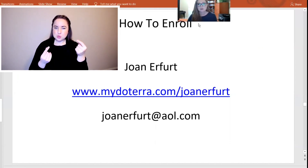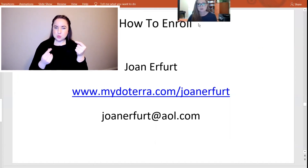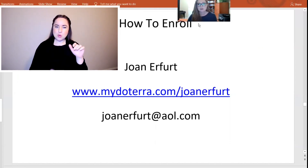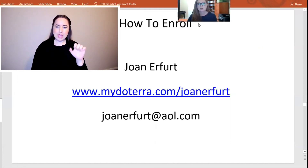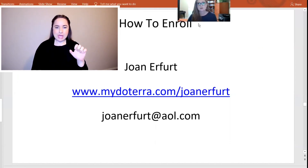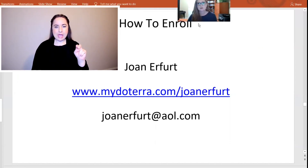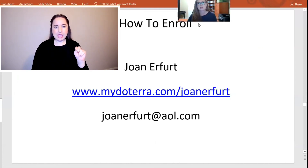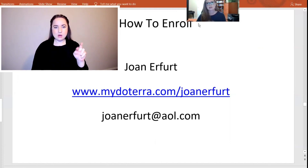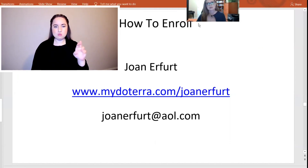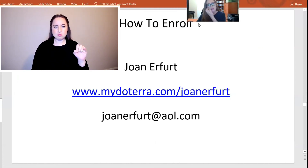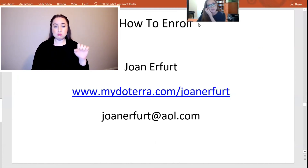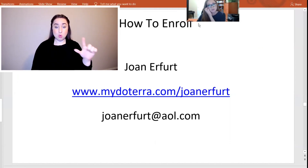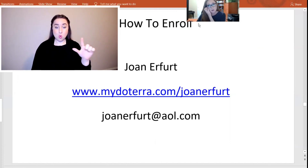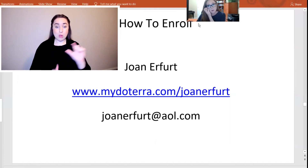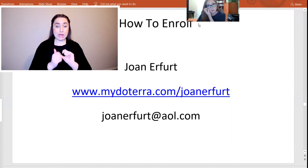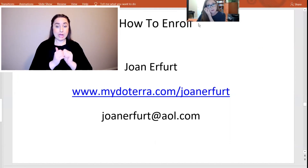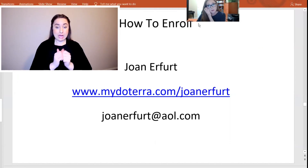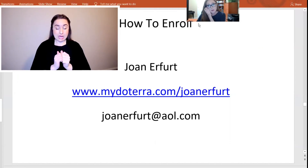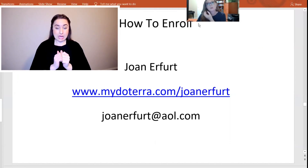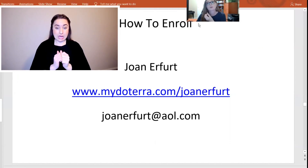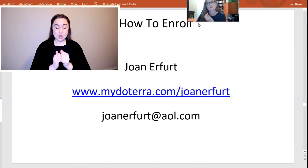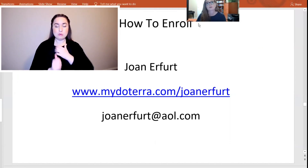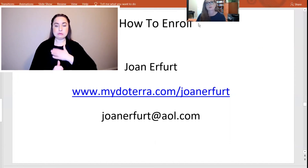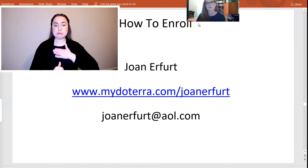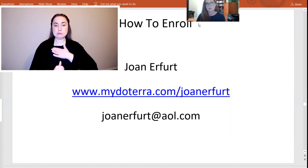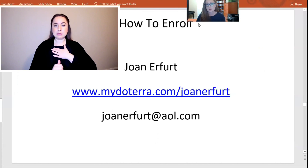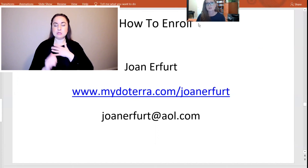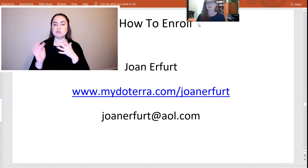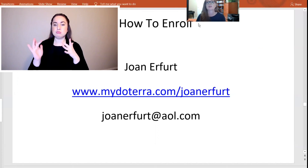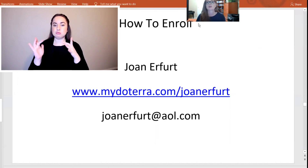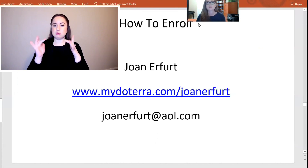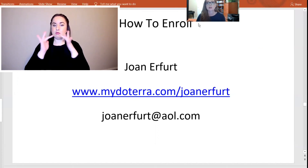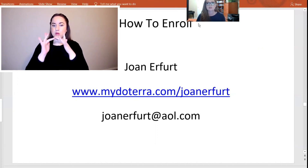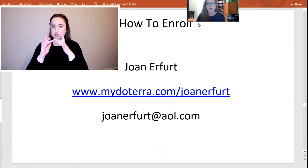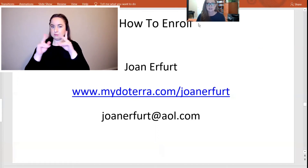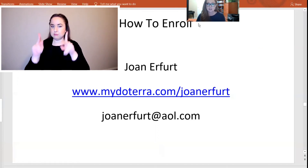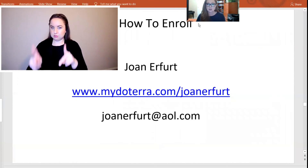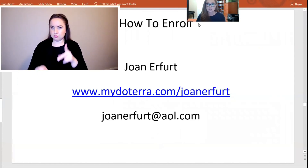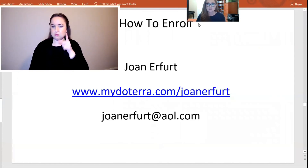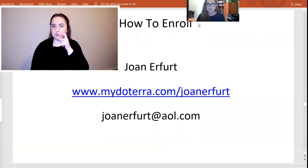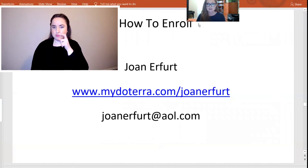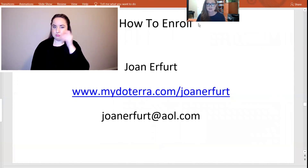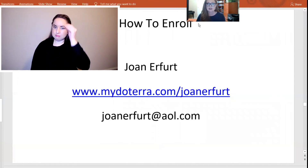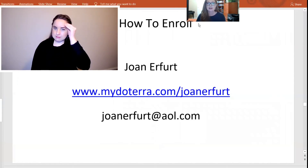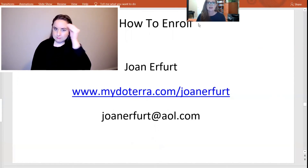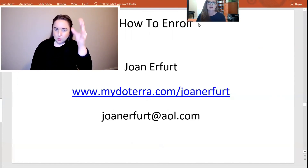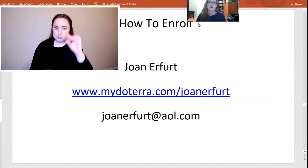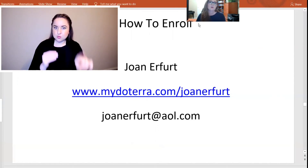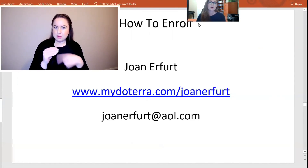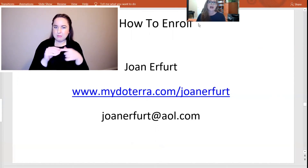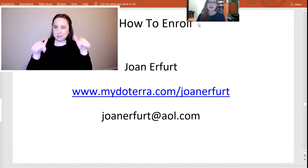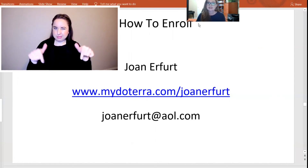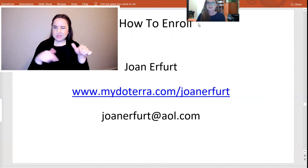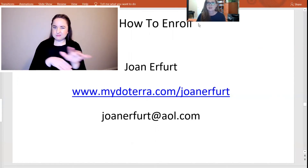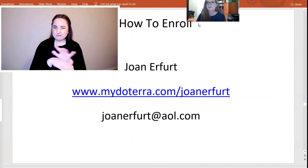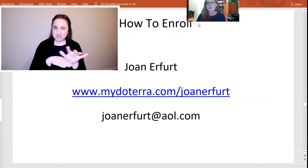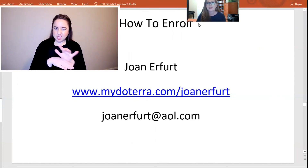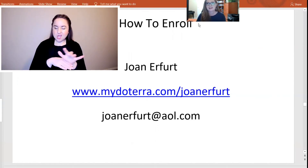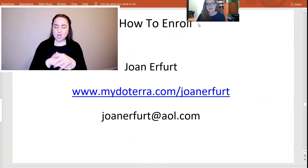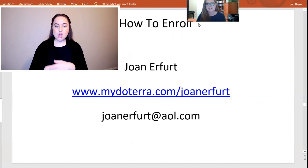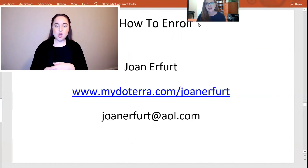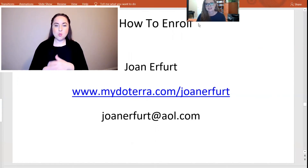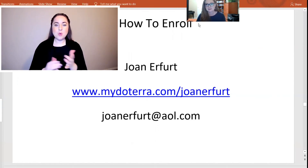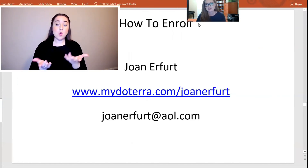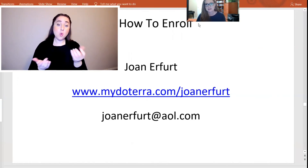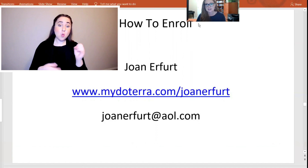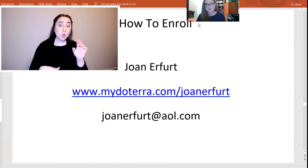for you to do is enroll through the person who invited you to this or ask them for